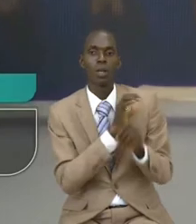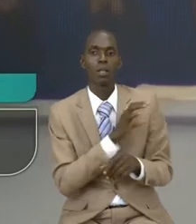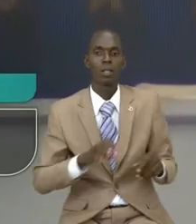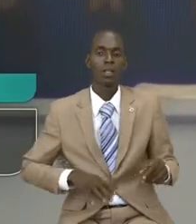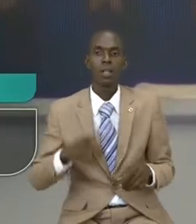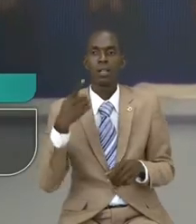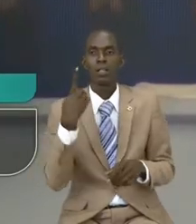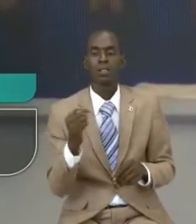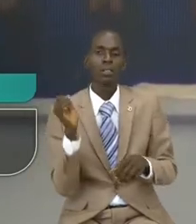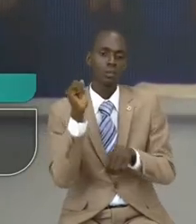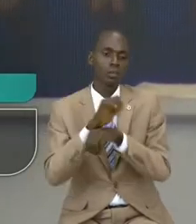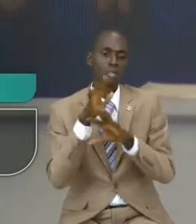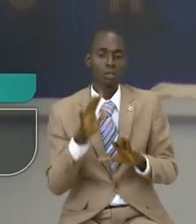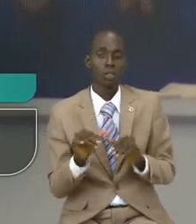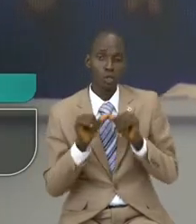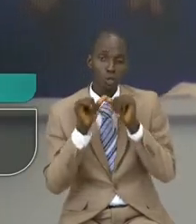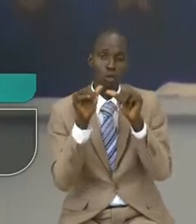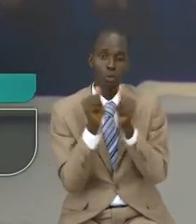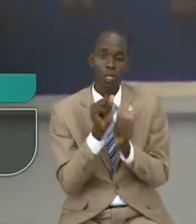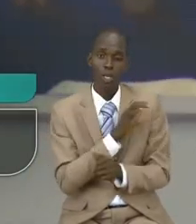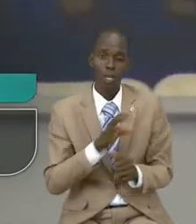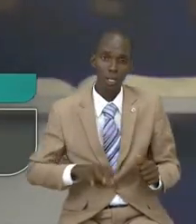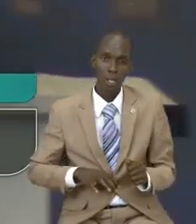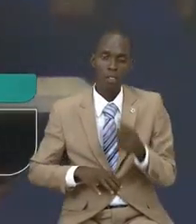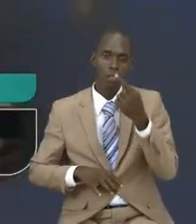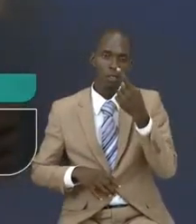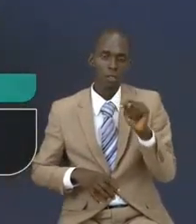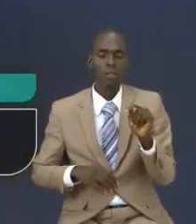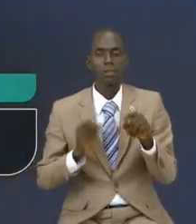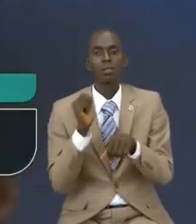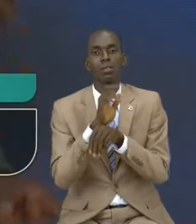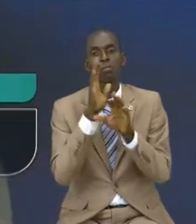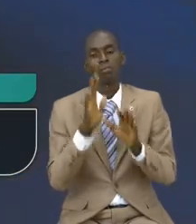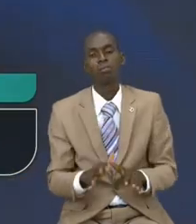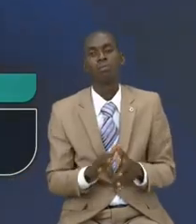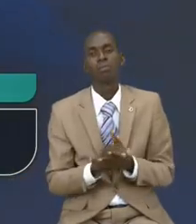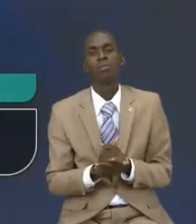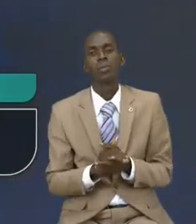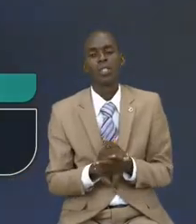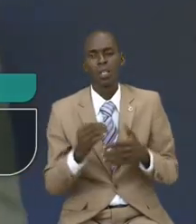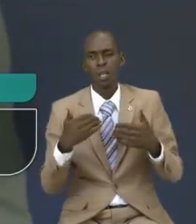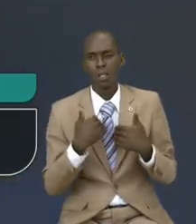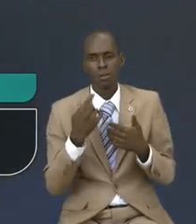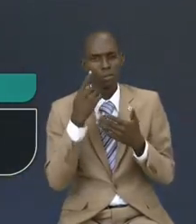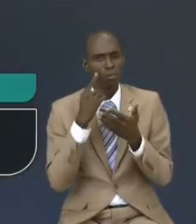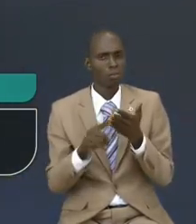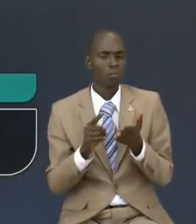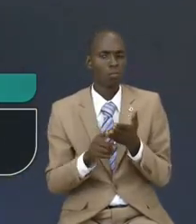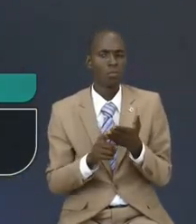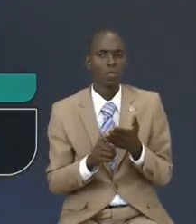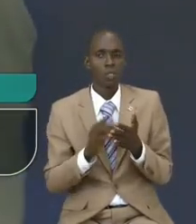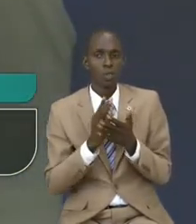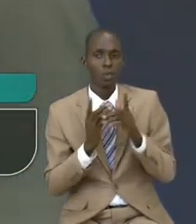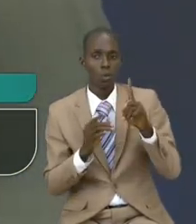Conqueror. Continue with Christ the Conqueror. Have you noticed somebody is